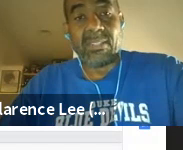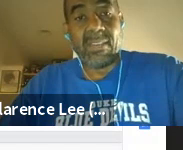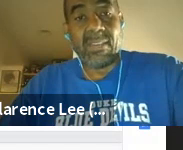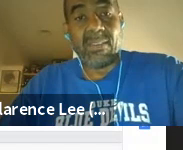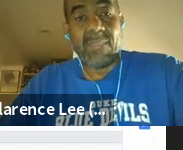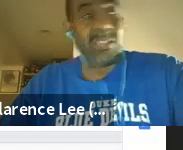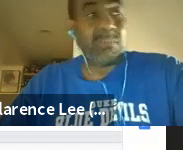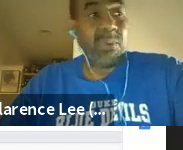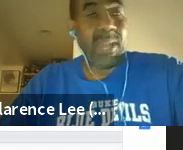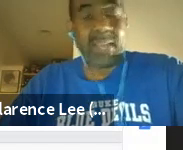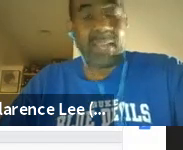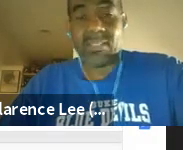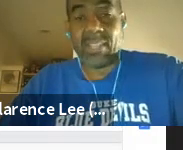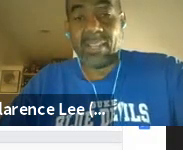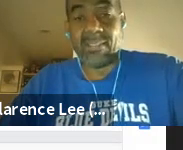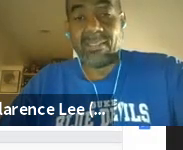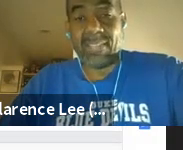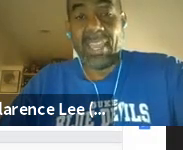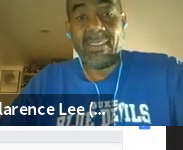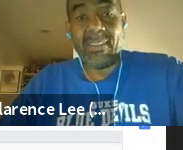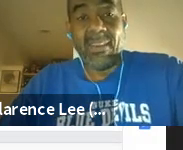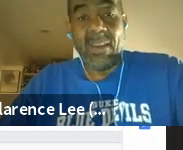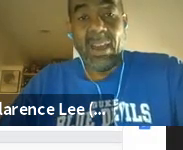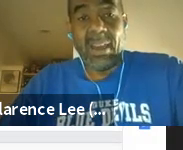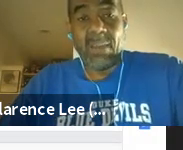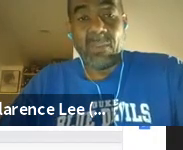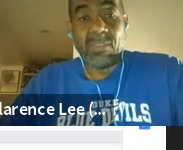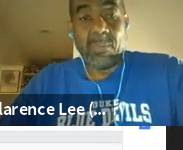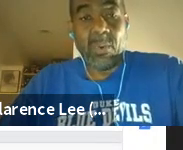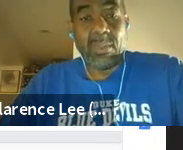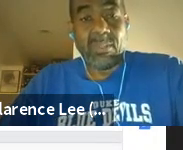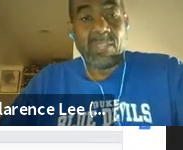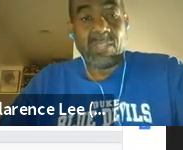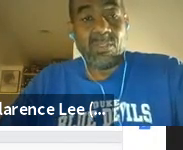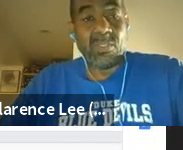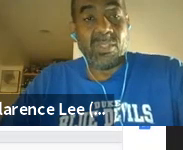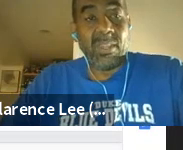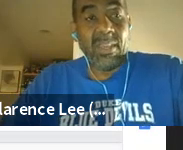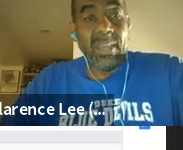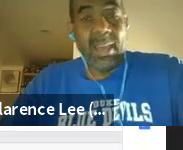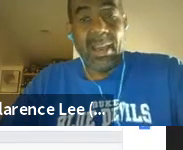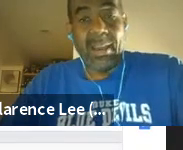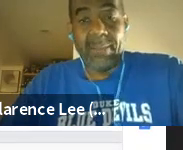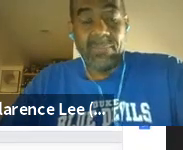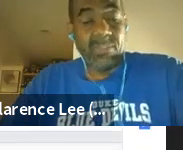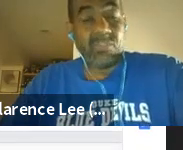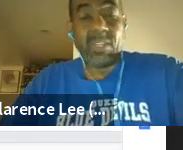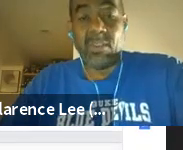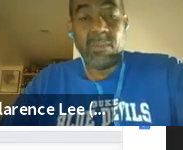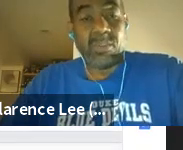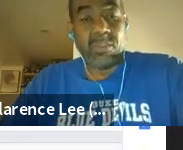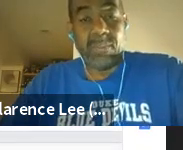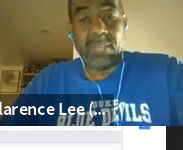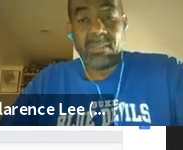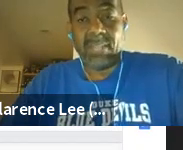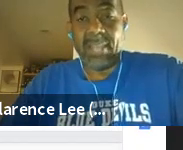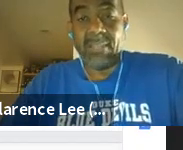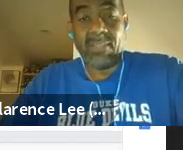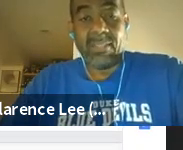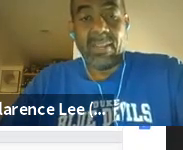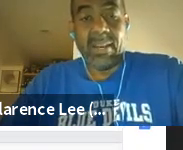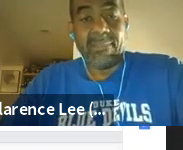I just think that at this point, I could just take a stand with supporting the resolution strictly on an emotional basis,